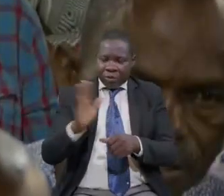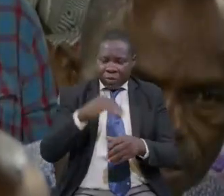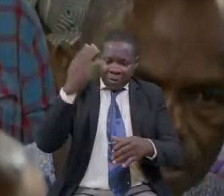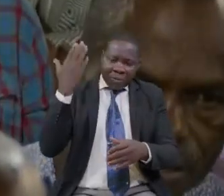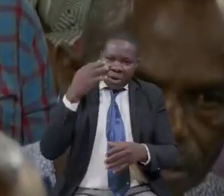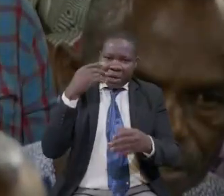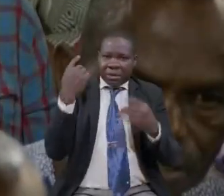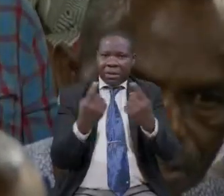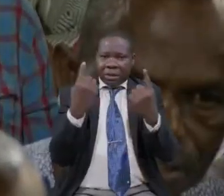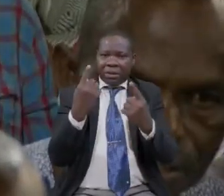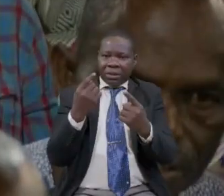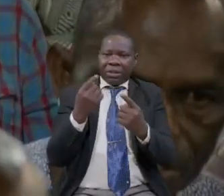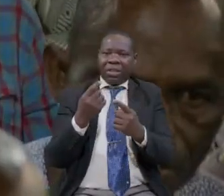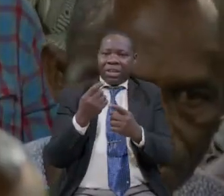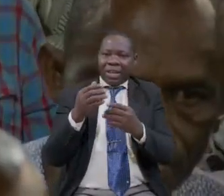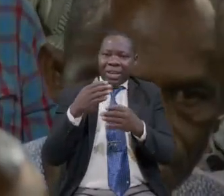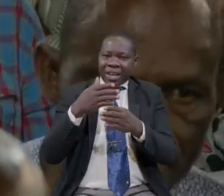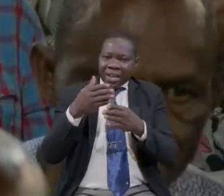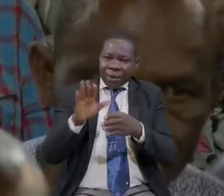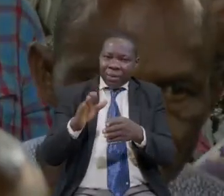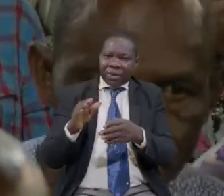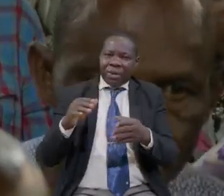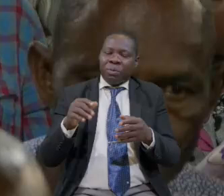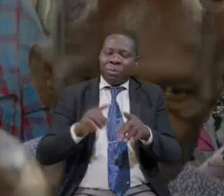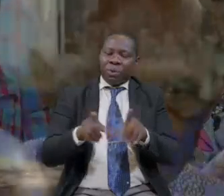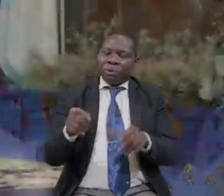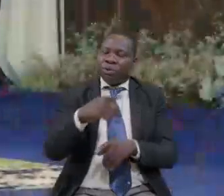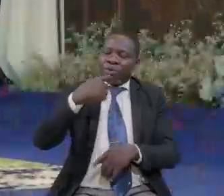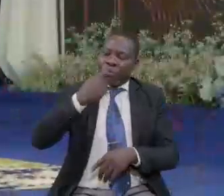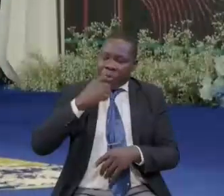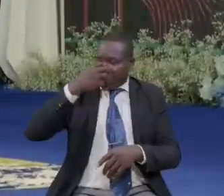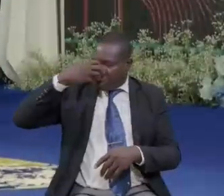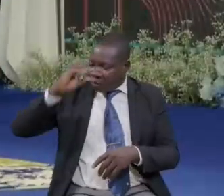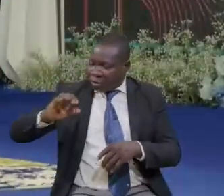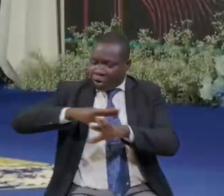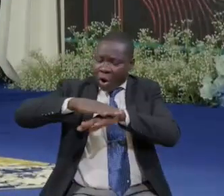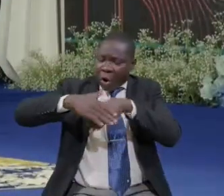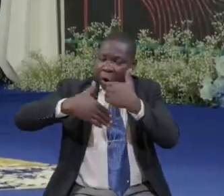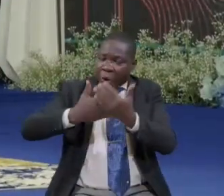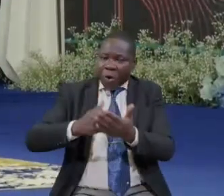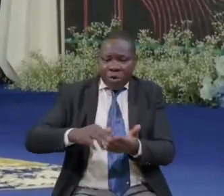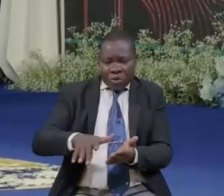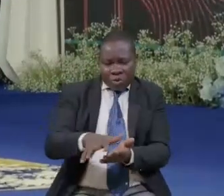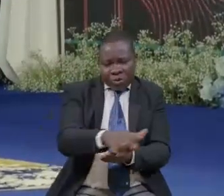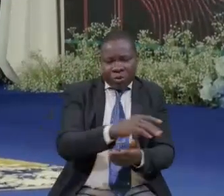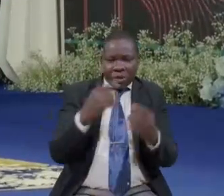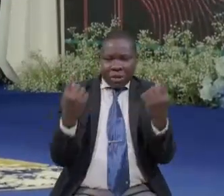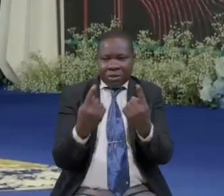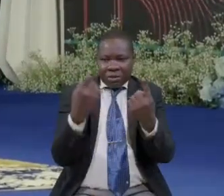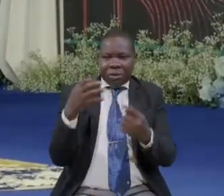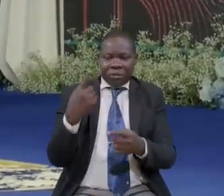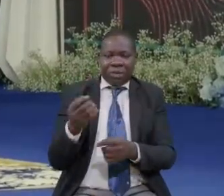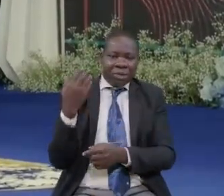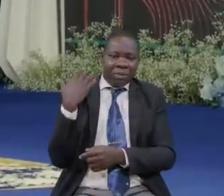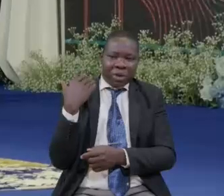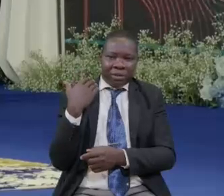you must forsake all those things of the past. He says you must